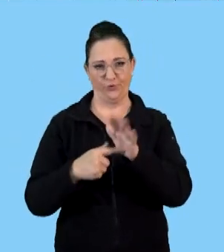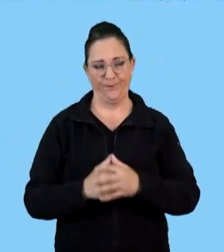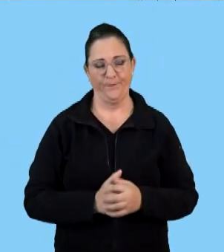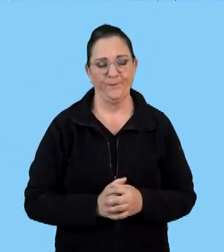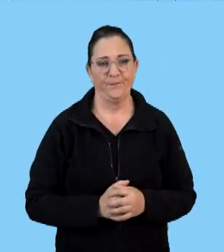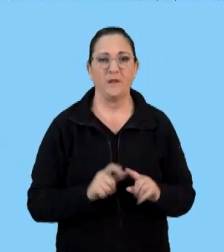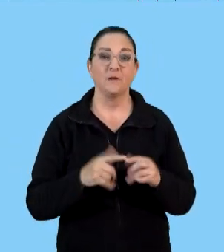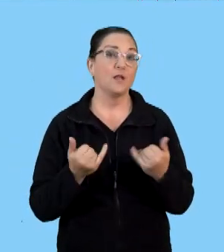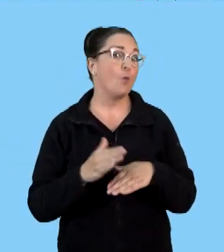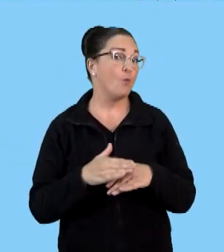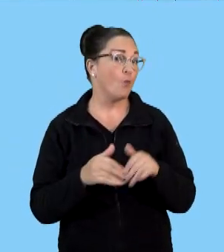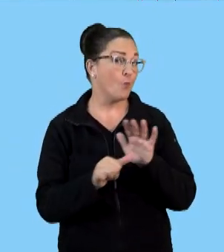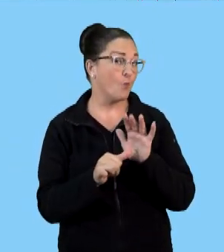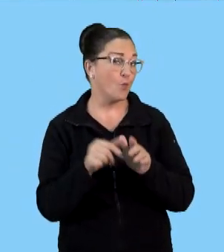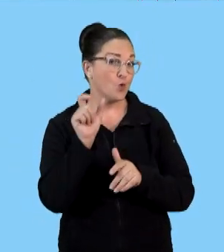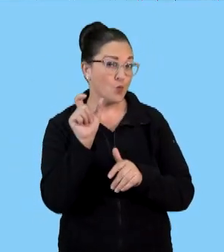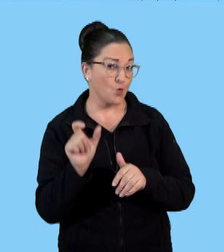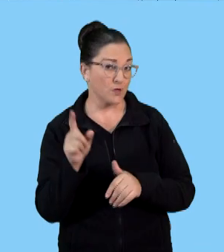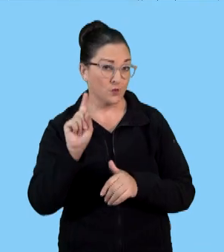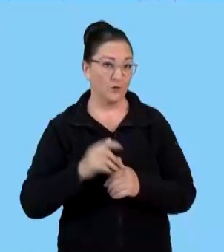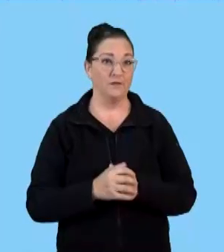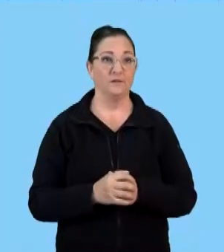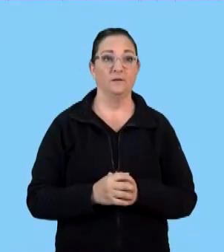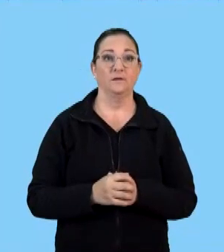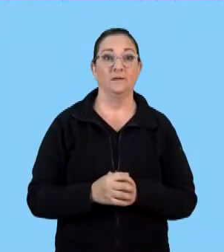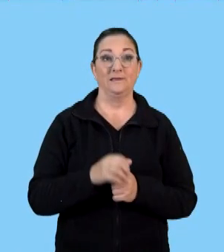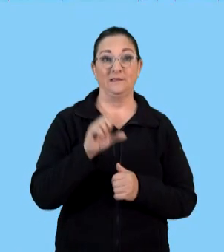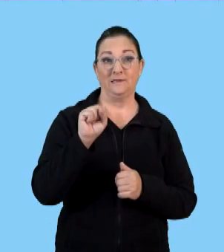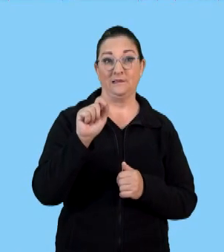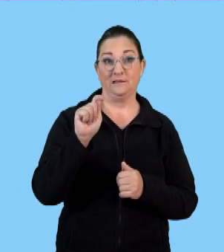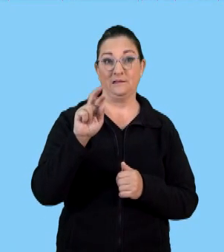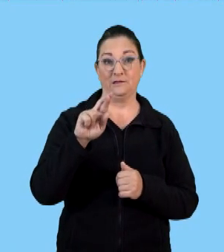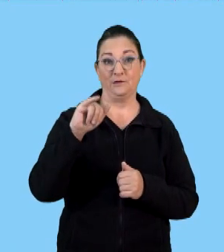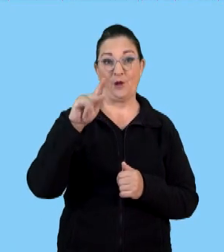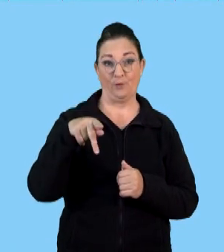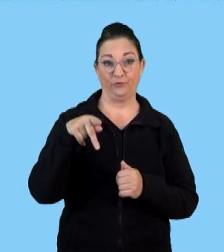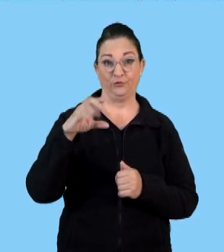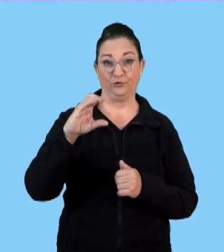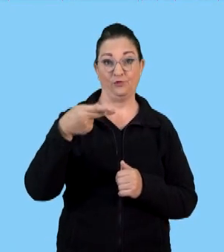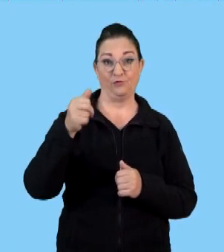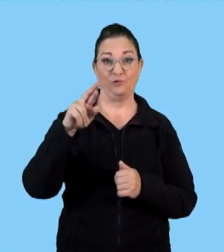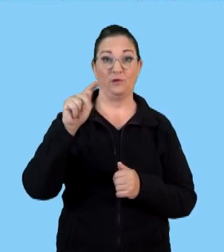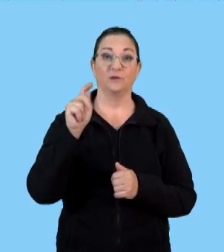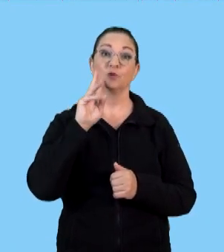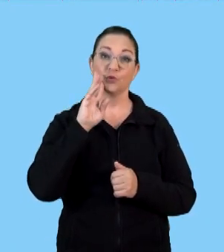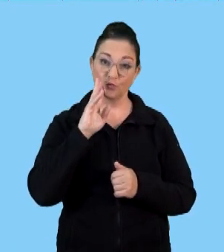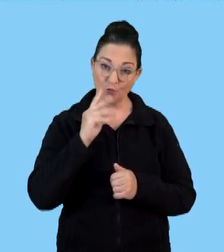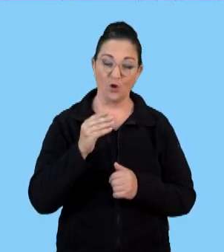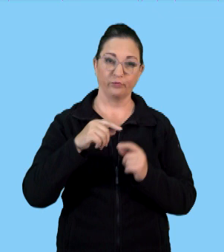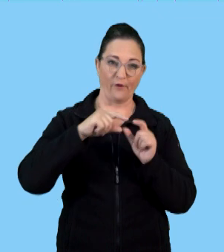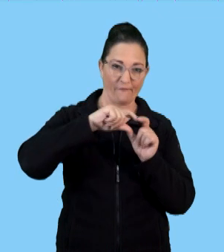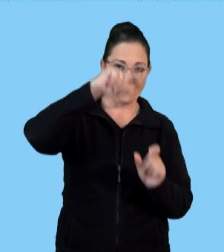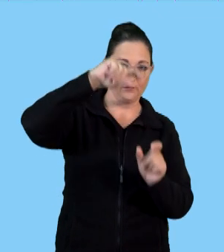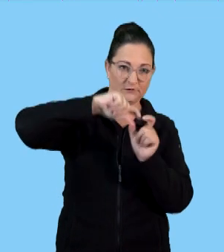other important words in terminology. So I've indicated here that a strip chart drawn vertically, as I've just indicated,